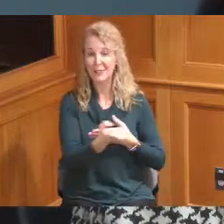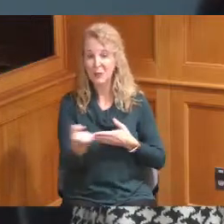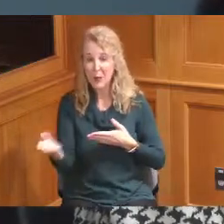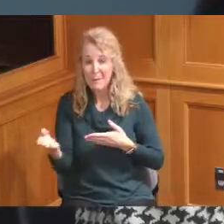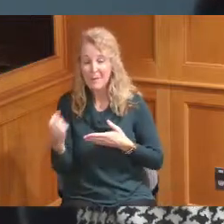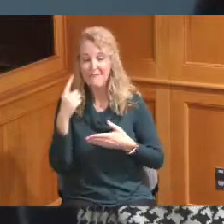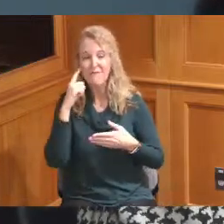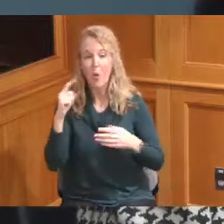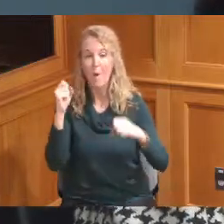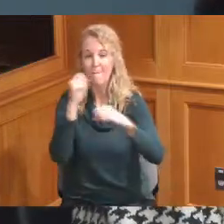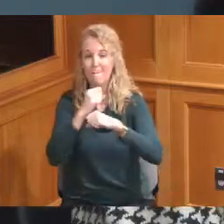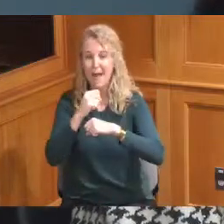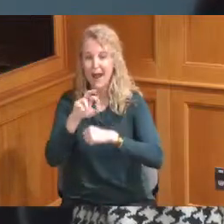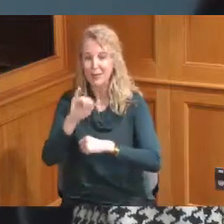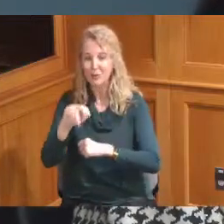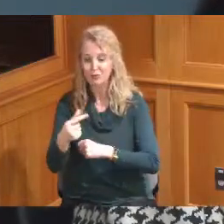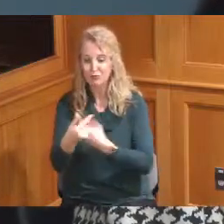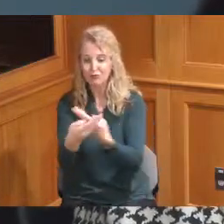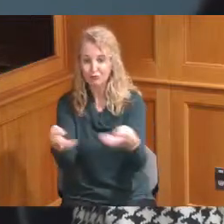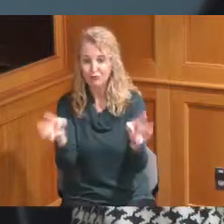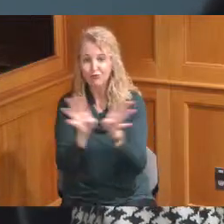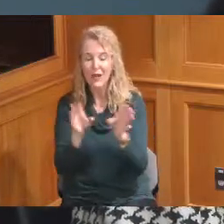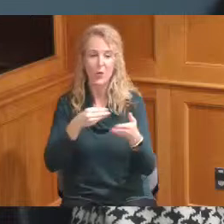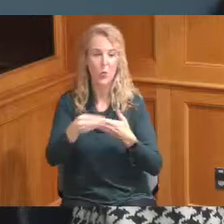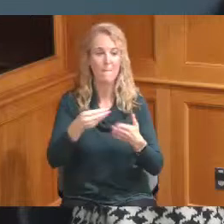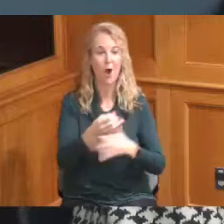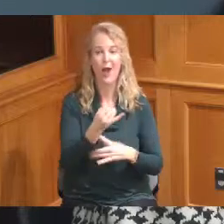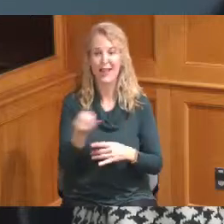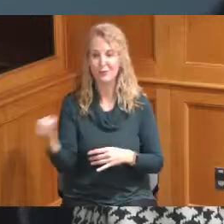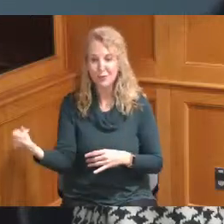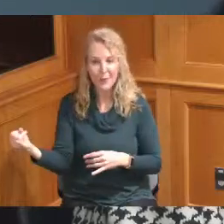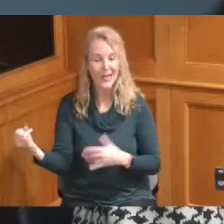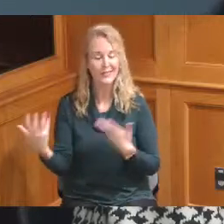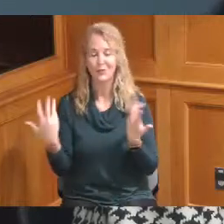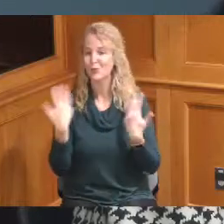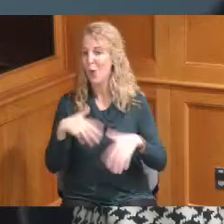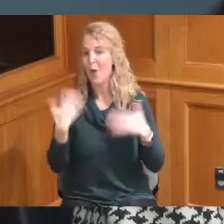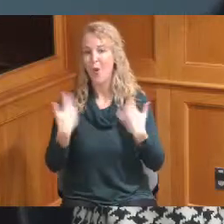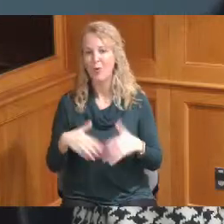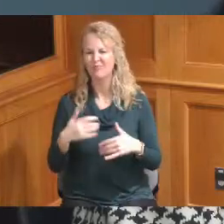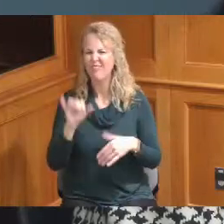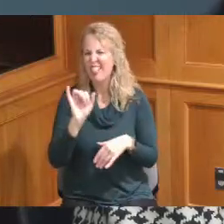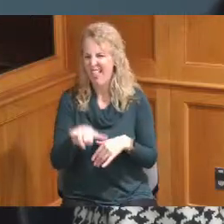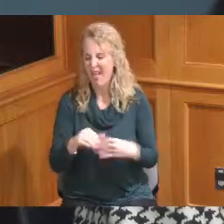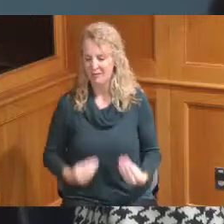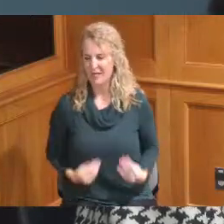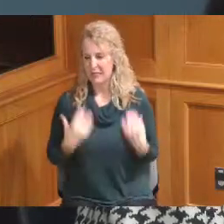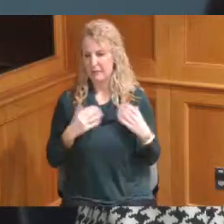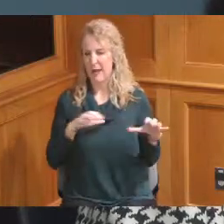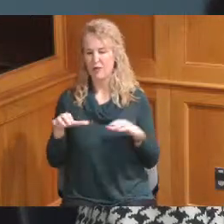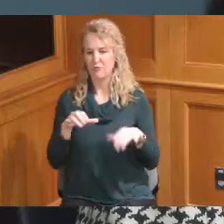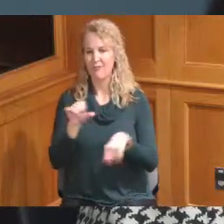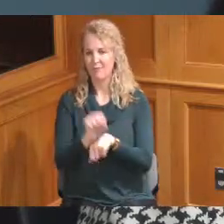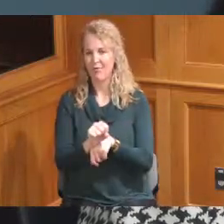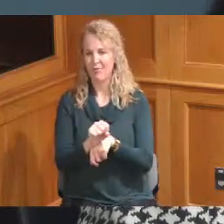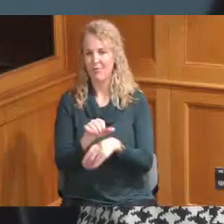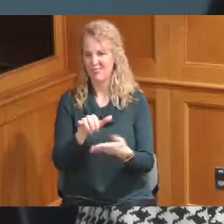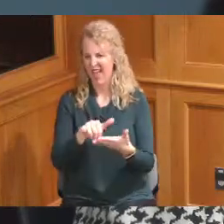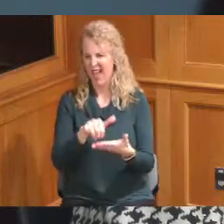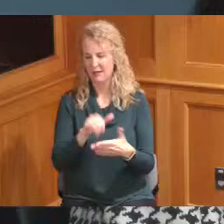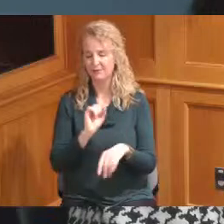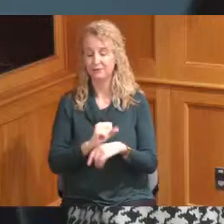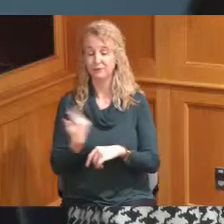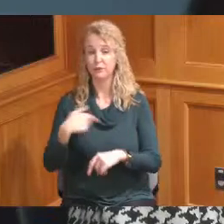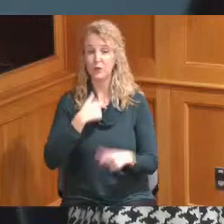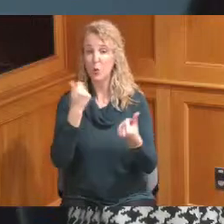boxing rings. We also bought instruments for them. And so those are the things that Inspire does. We're trying to